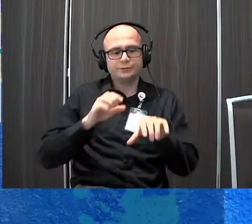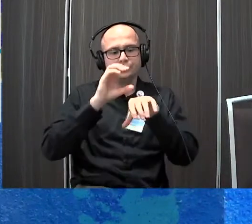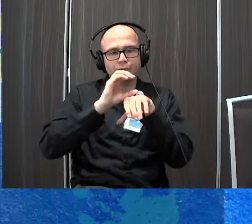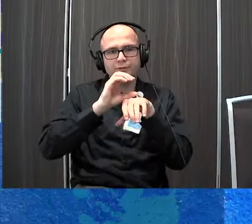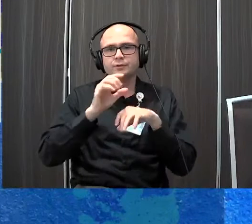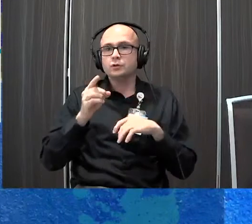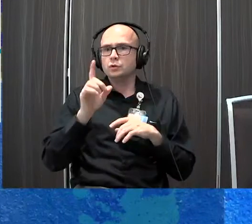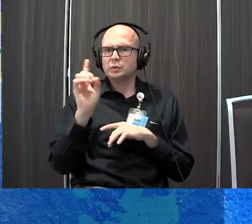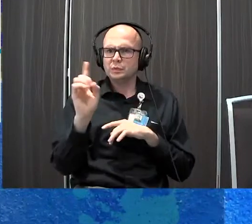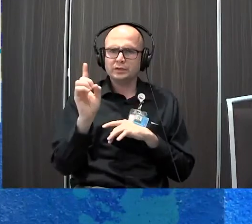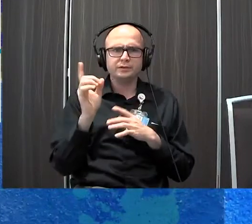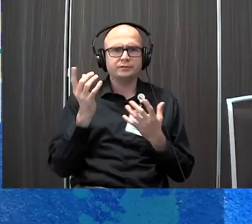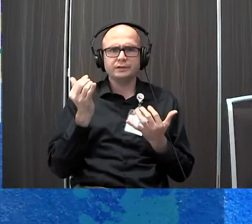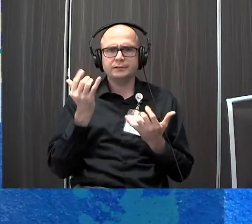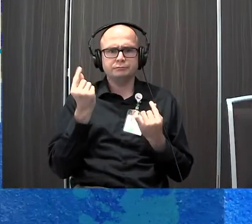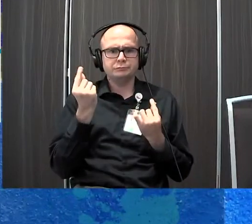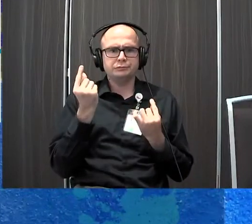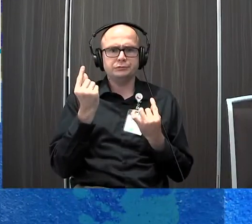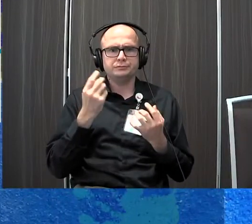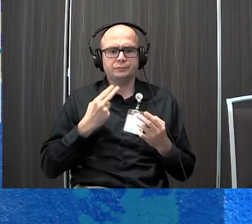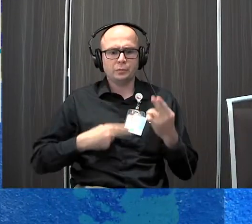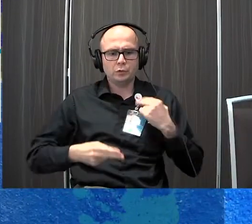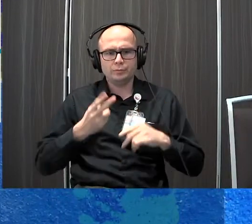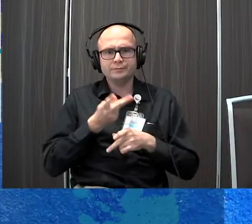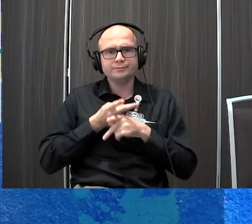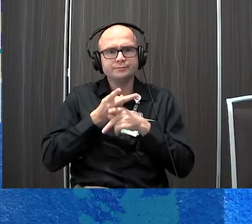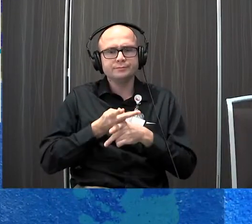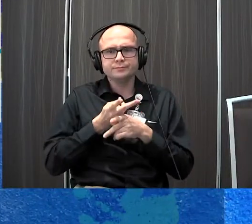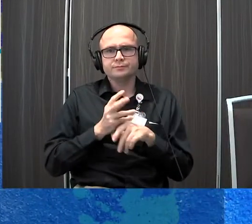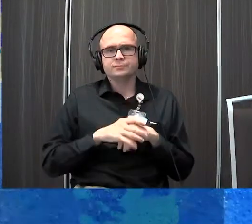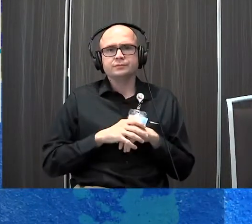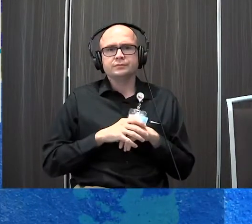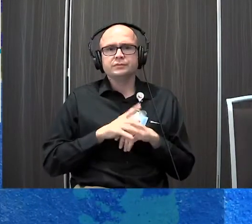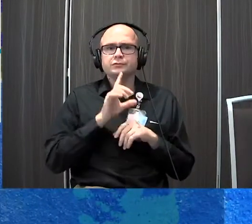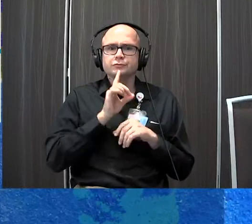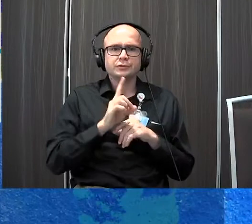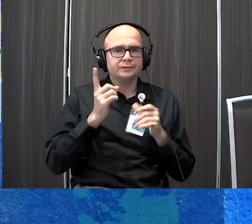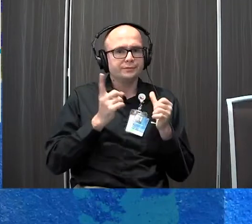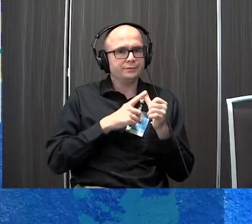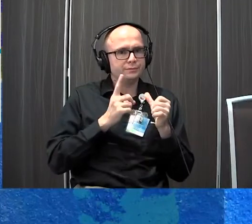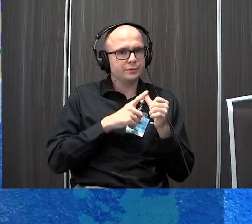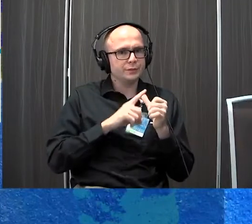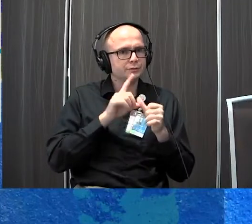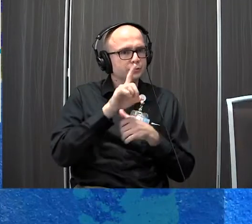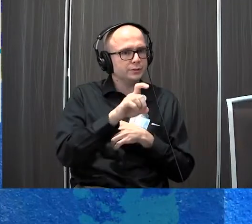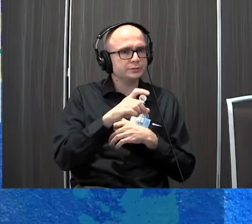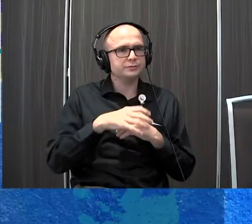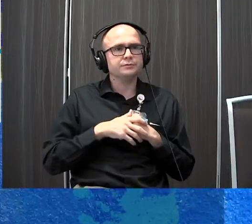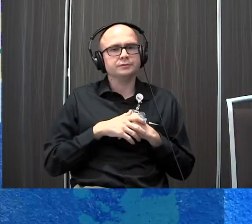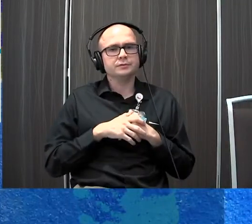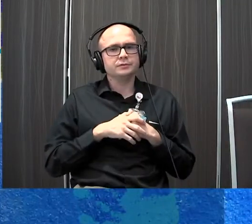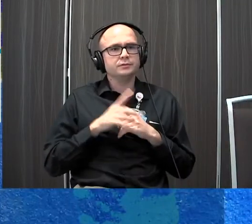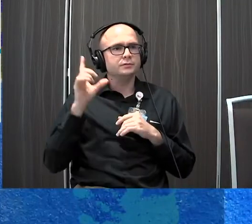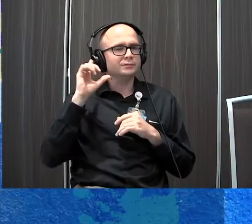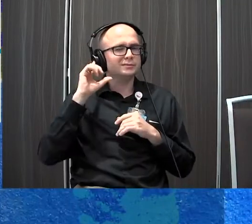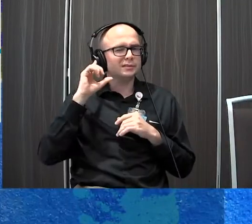So where are we when it comes to endocrine care? And this really speaks to that first poll question that I was asking. And it